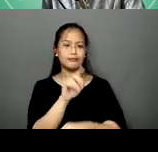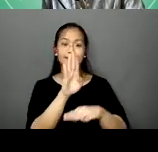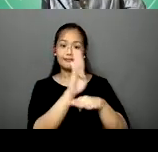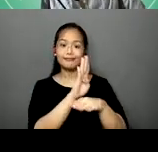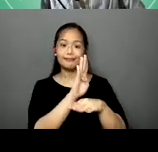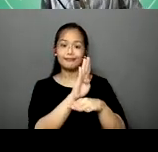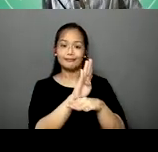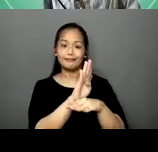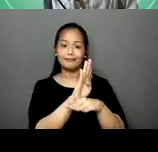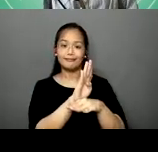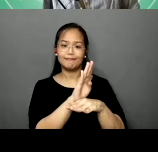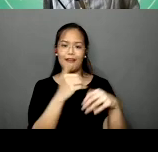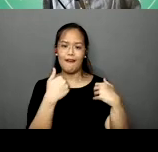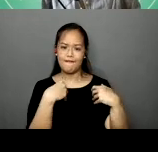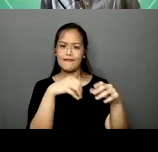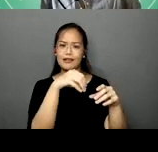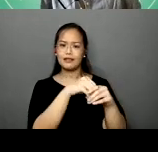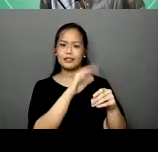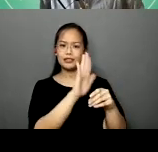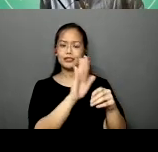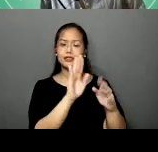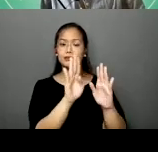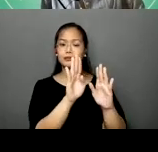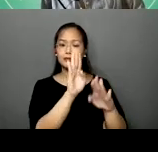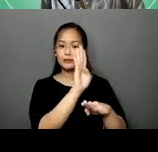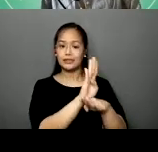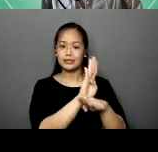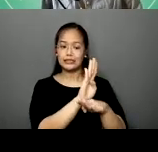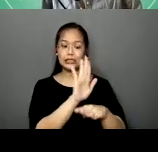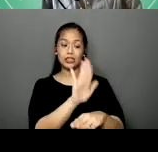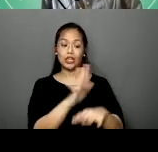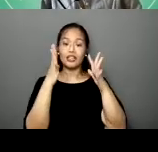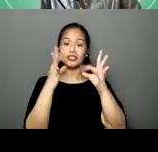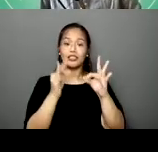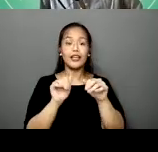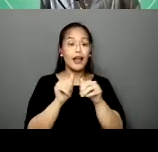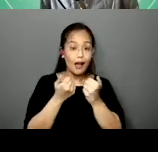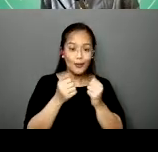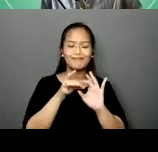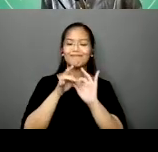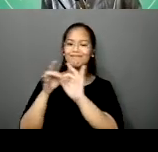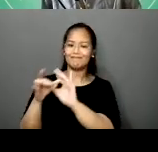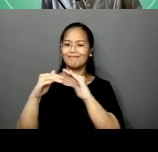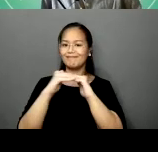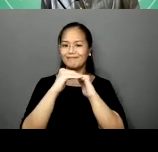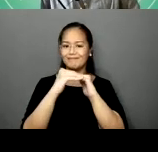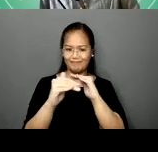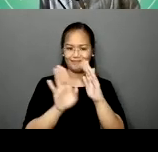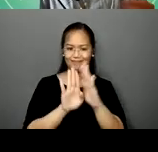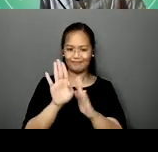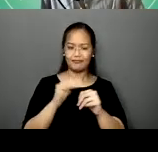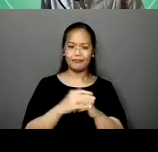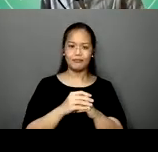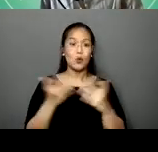businesses. They are making choices based on sustainability in terms of where they source their products, in terms